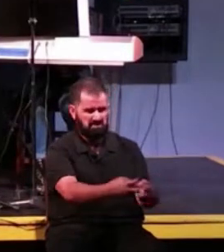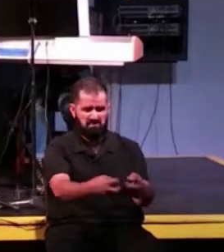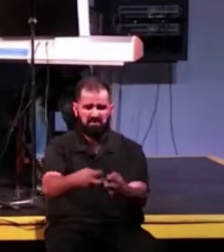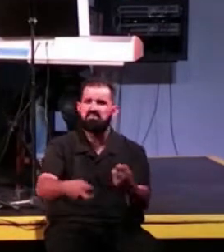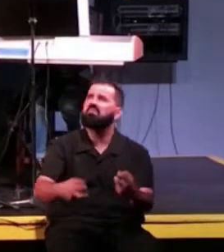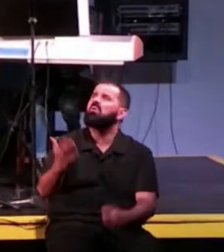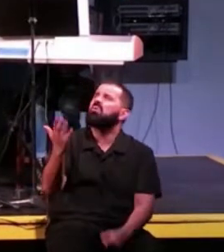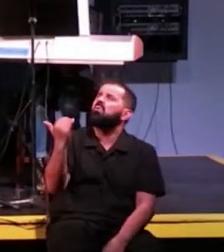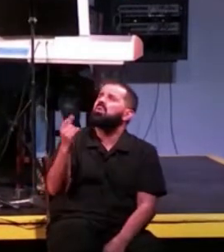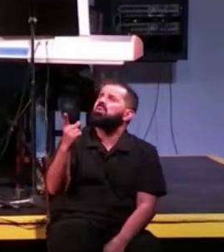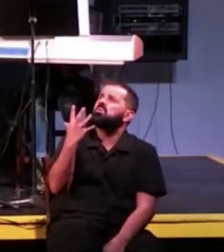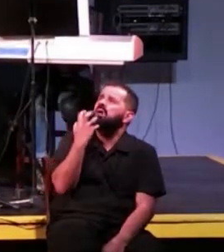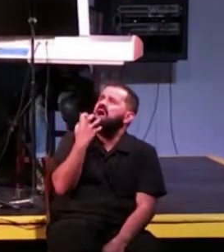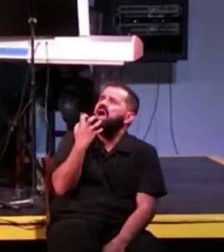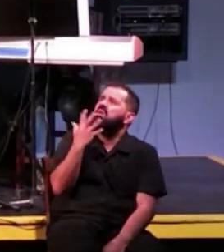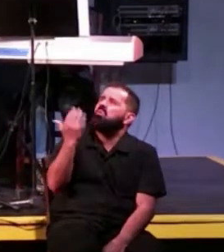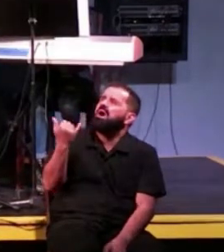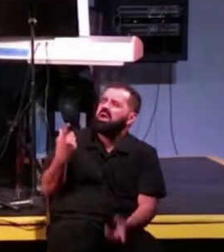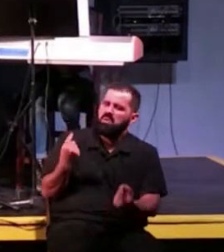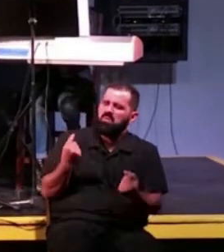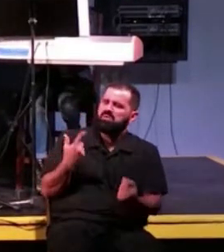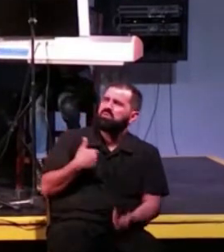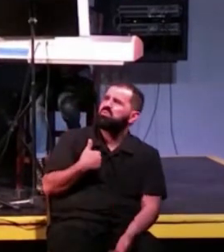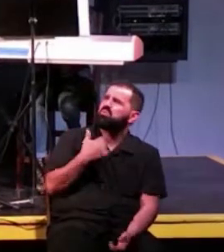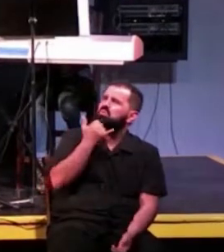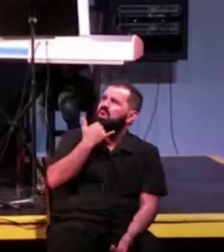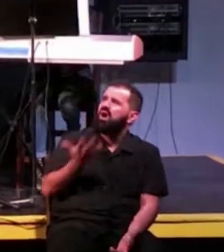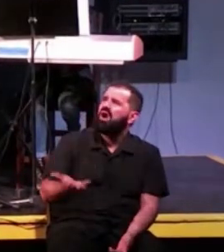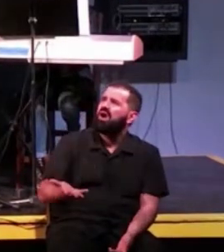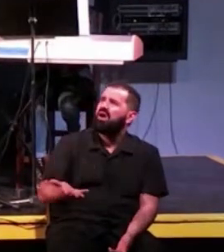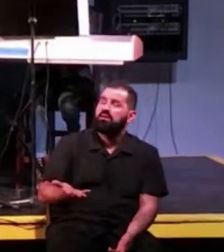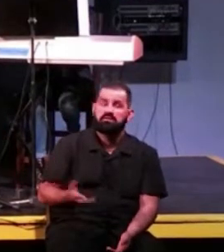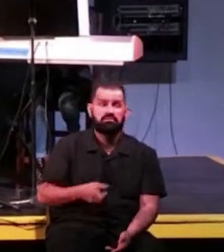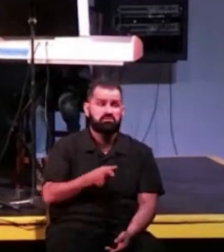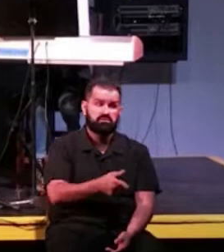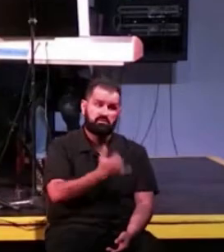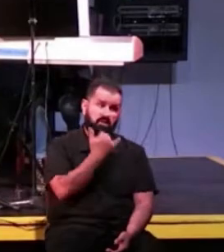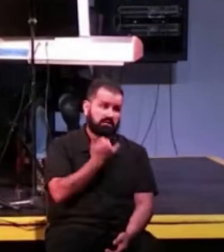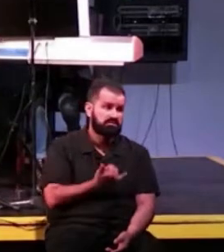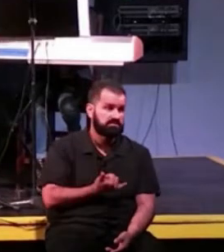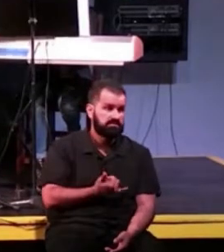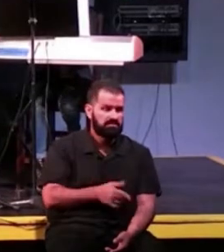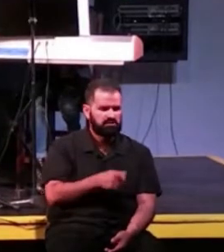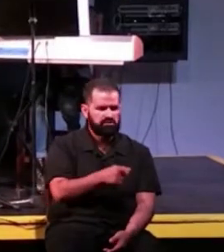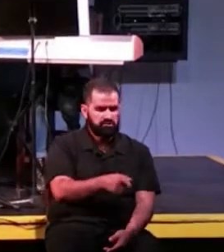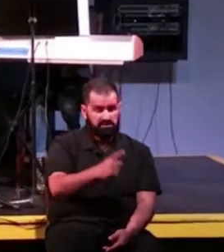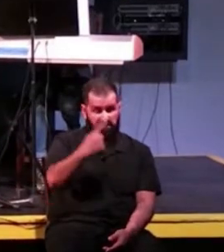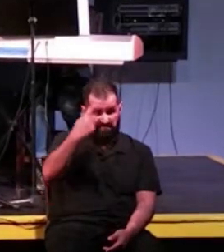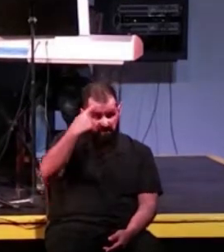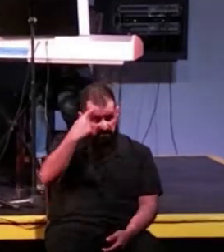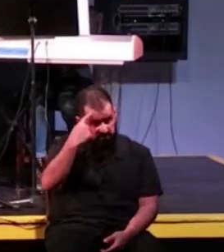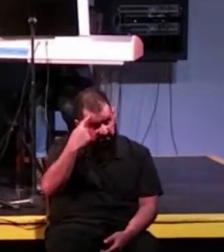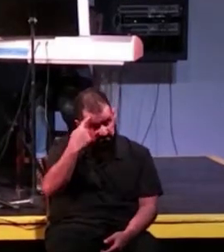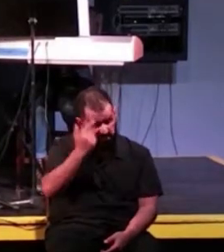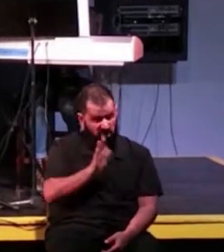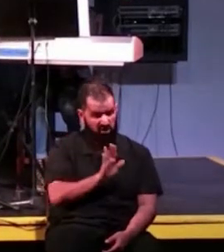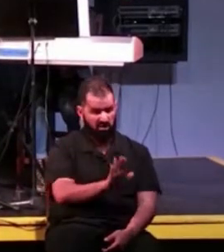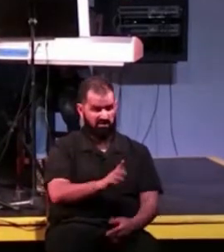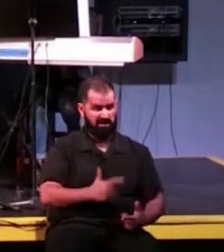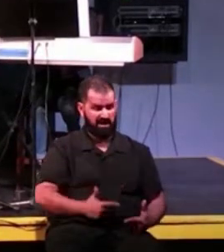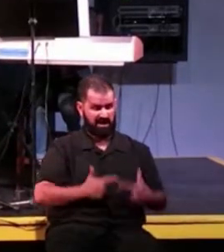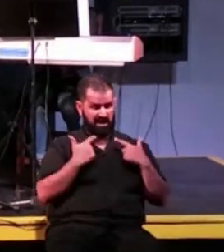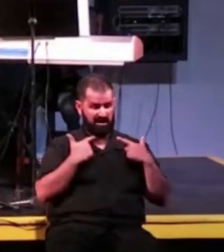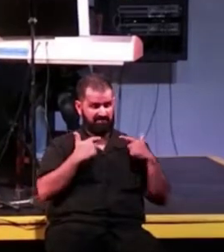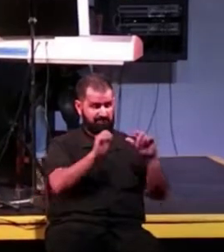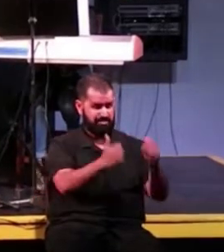why are you mad? God, what did I do? She made the terrible mistake of believing that her bitter